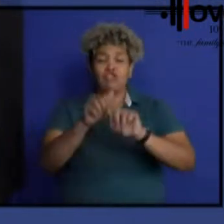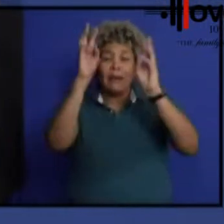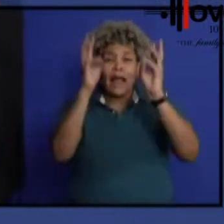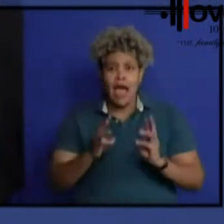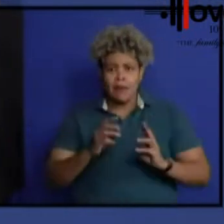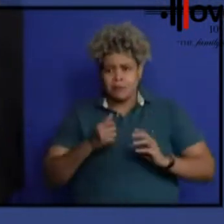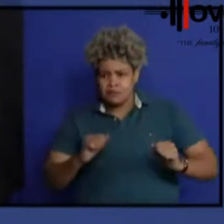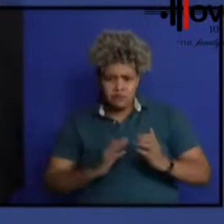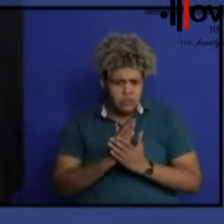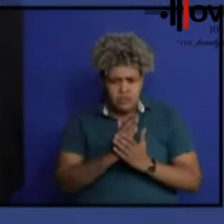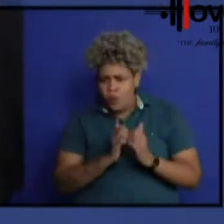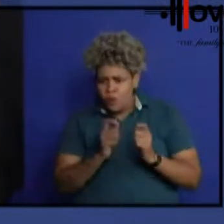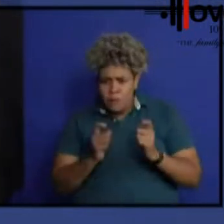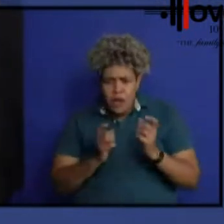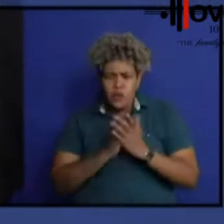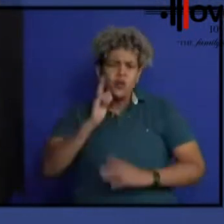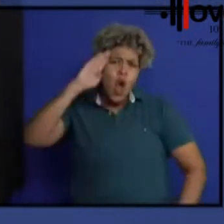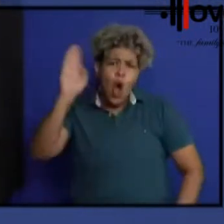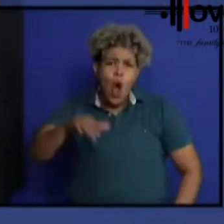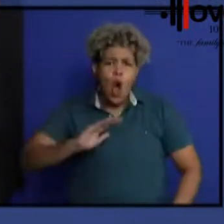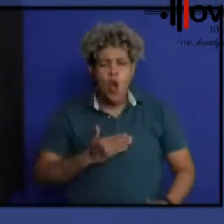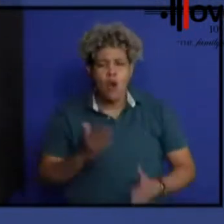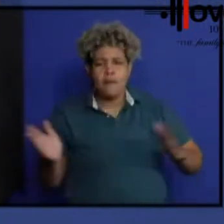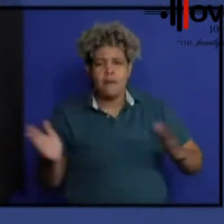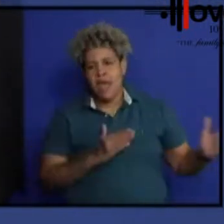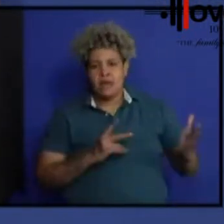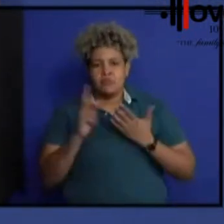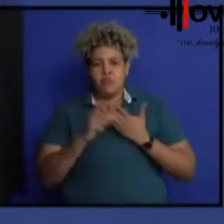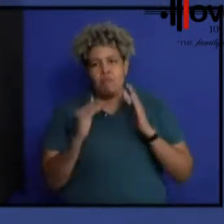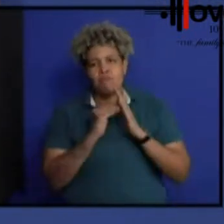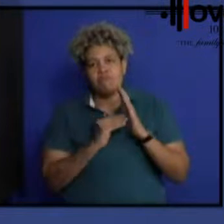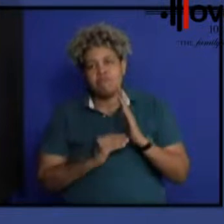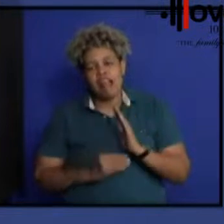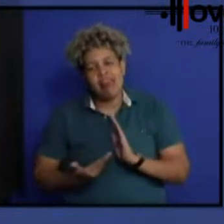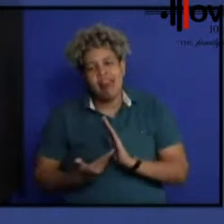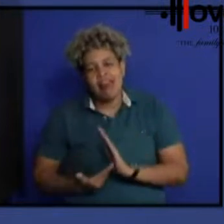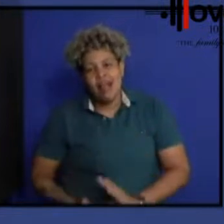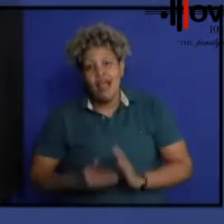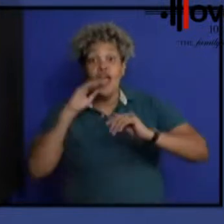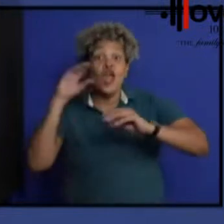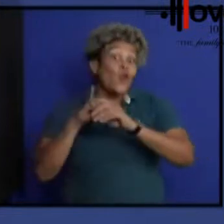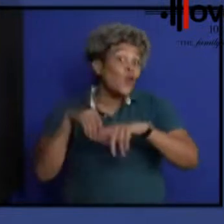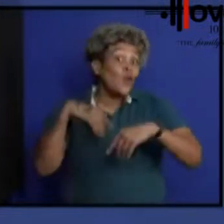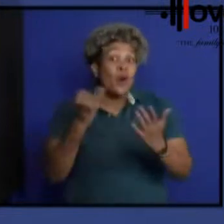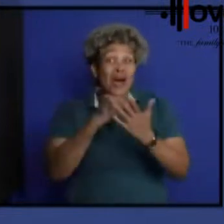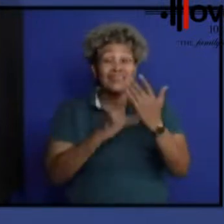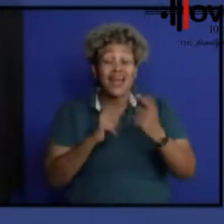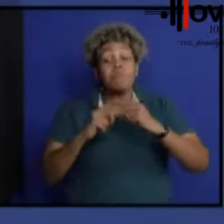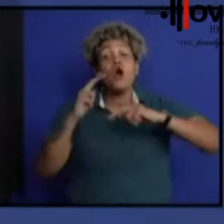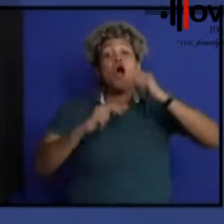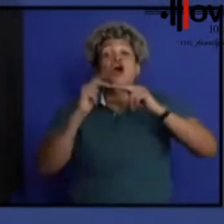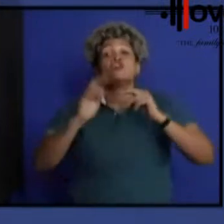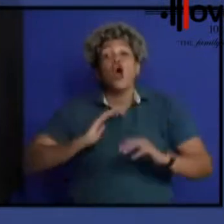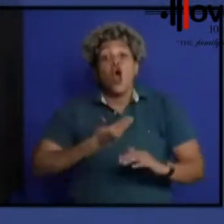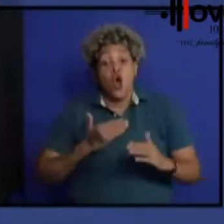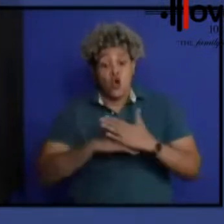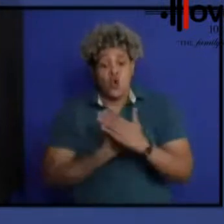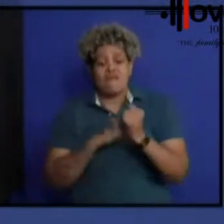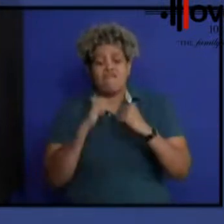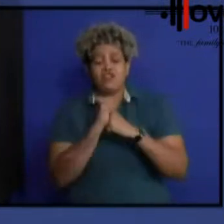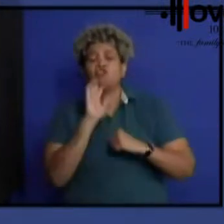resilience in all our plans and programs, including the design and construction of our new